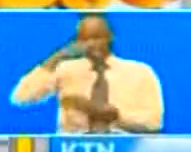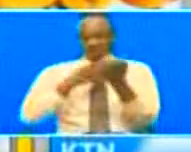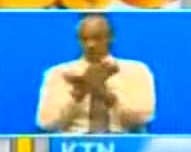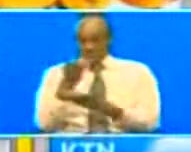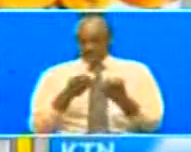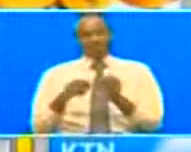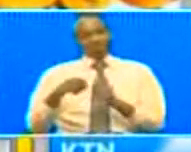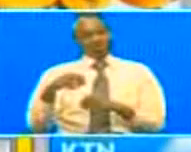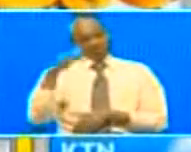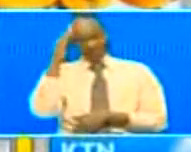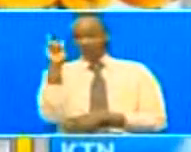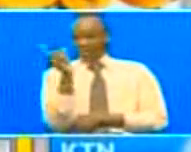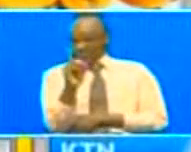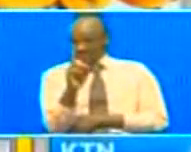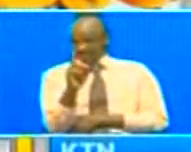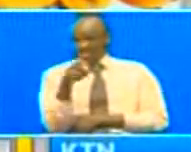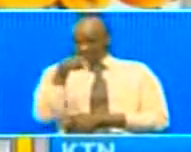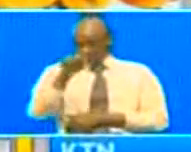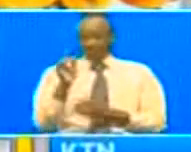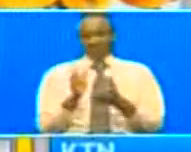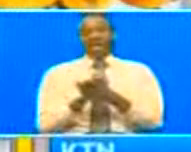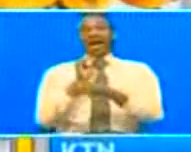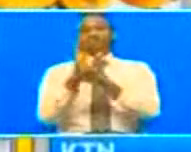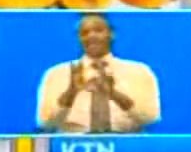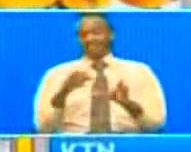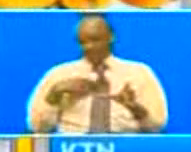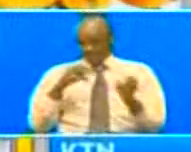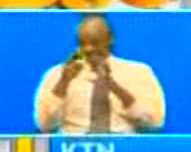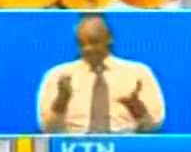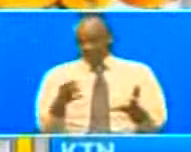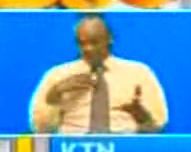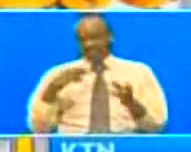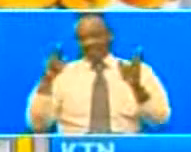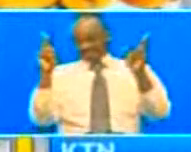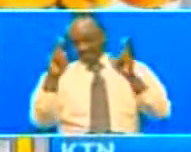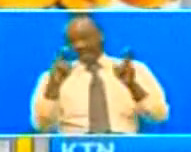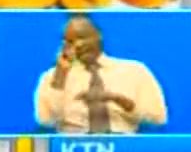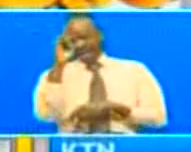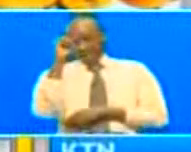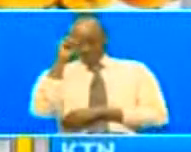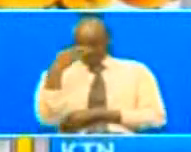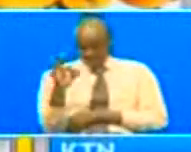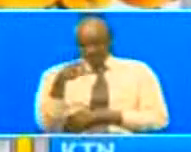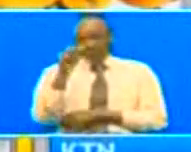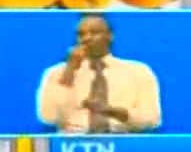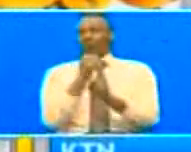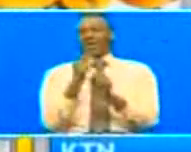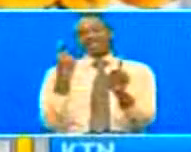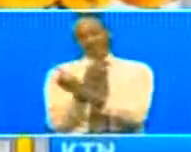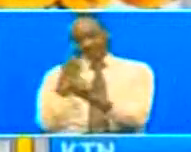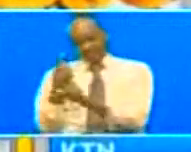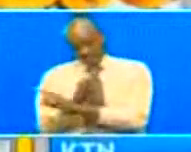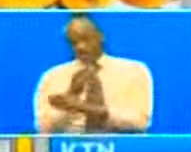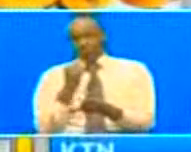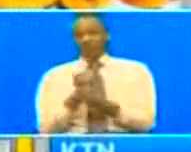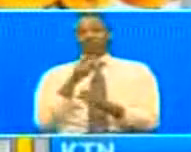University of Nairobi. He is currently the advisor to Deputy Managing Director at the International Monetary Fund, where he has worked in various capacities